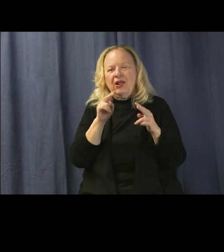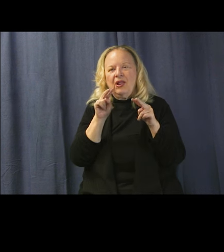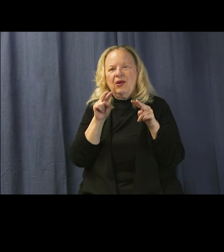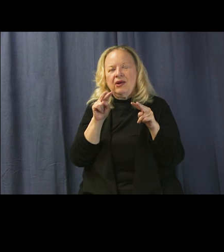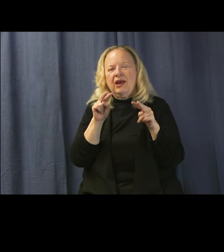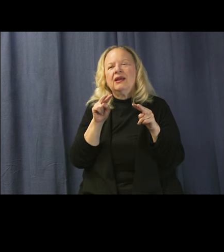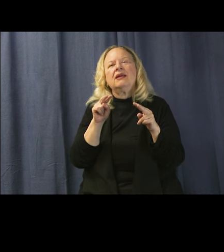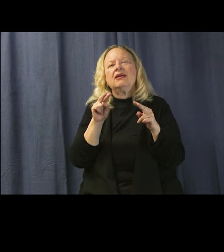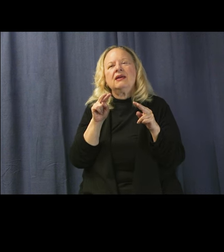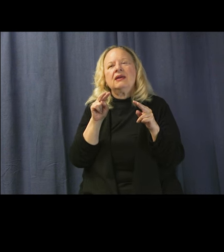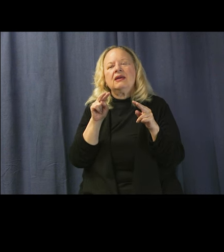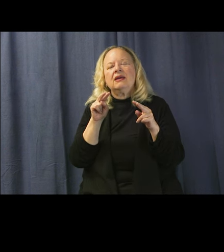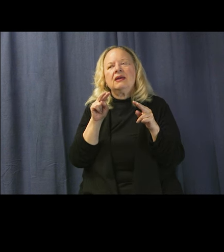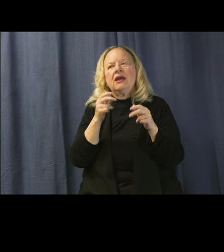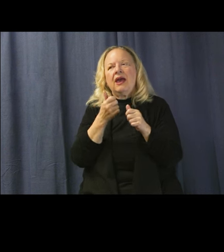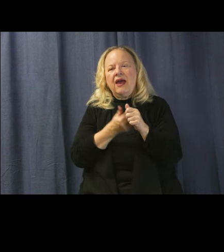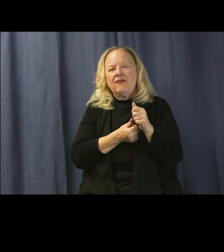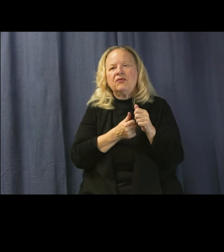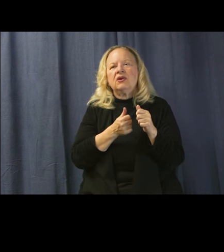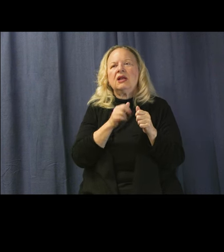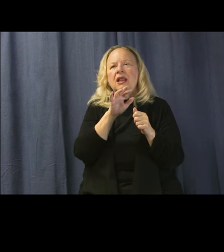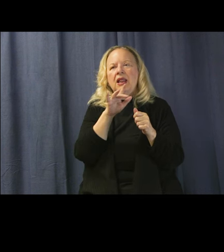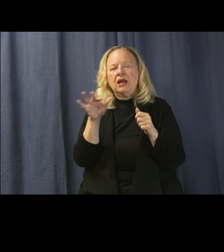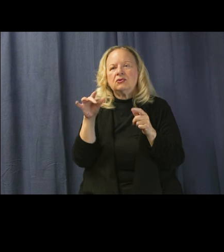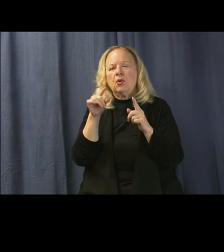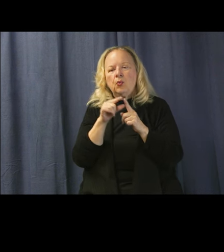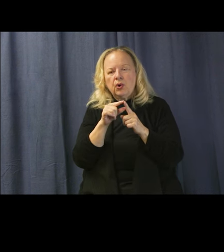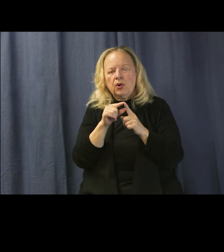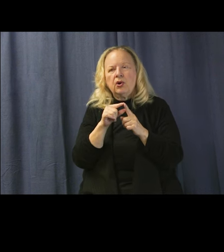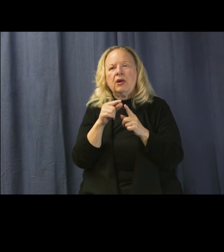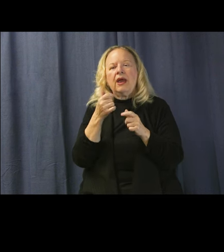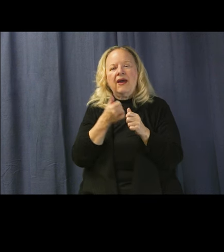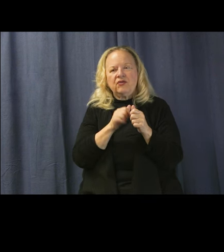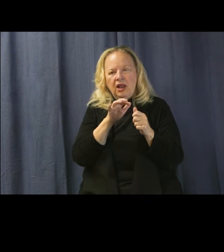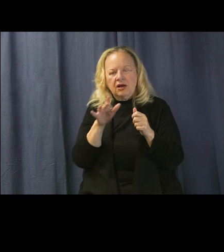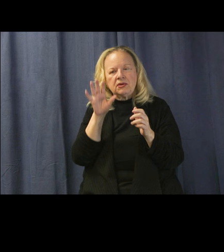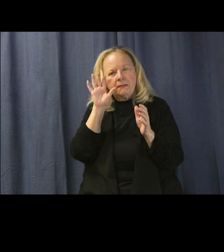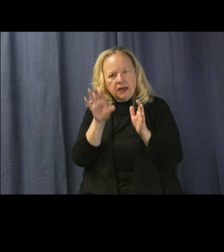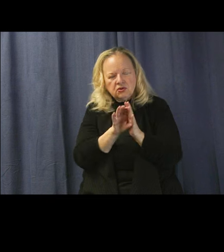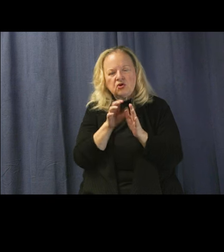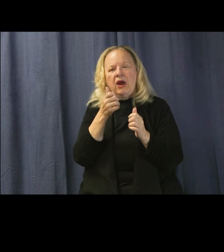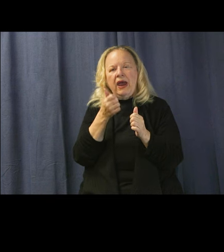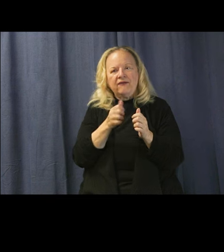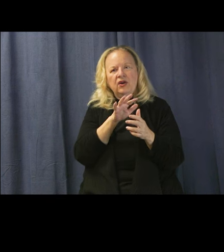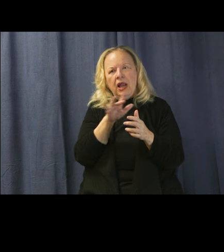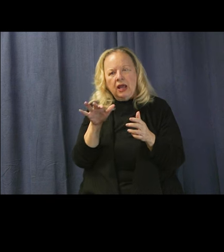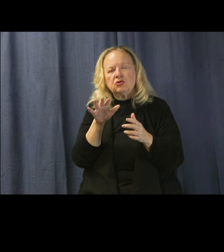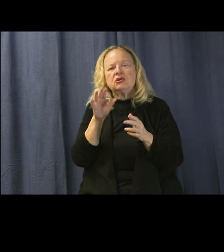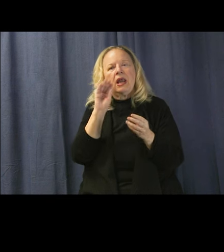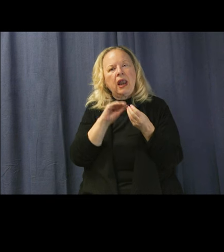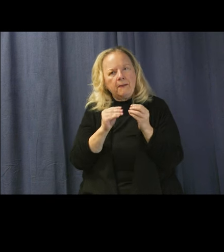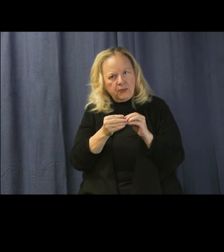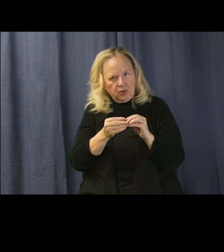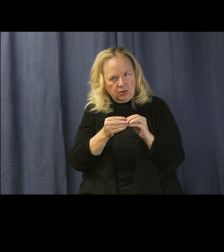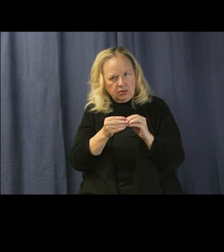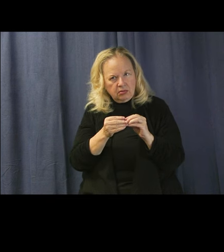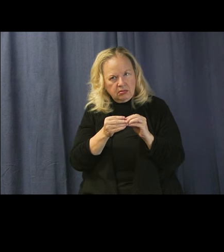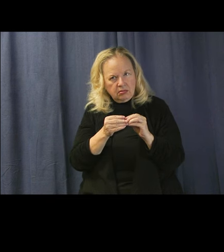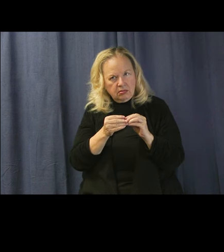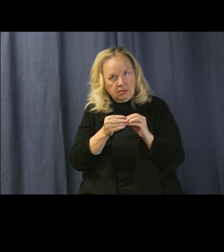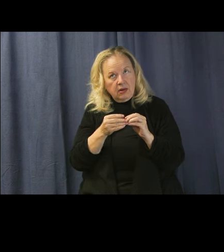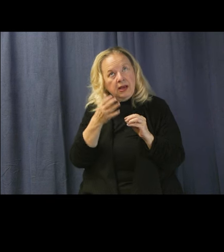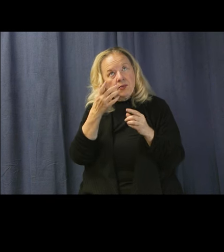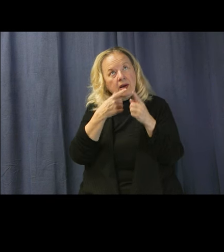at it in the terms of every letter's a word. Every letter's a picture. Every letter's a number. This is why it comes